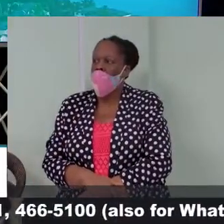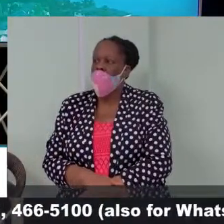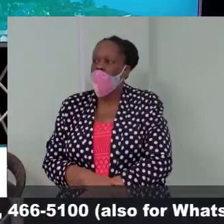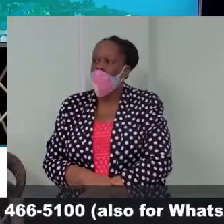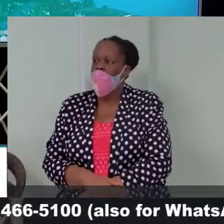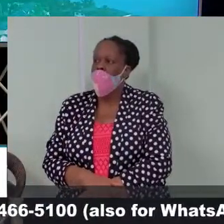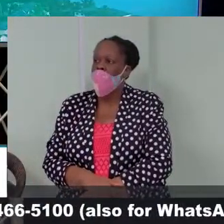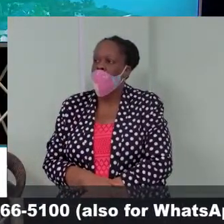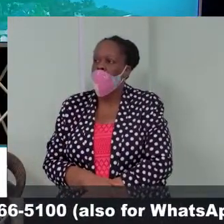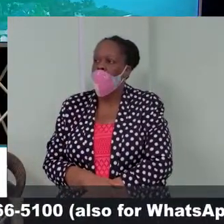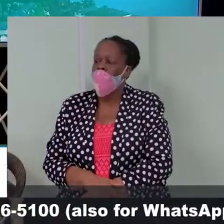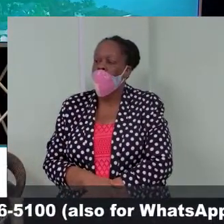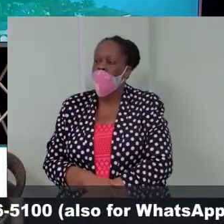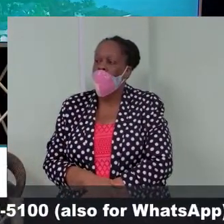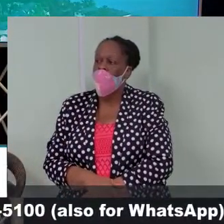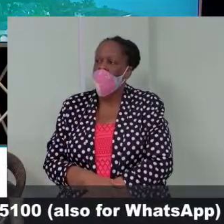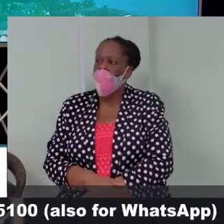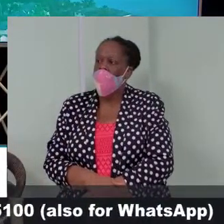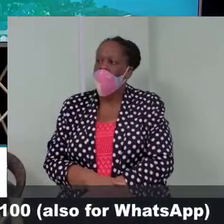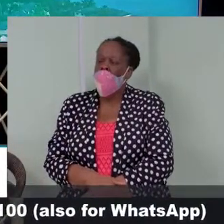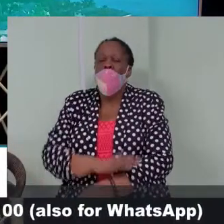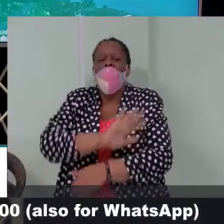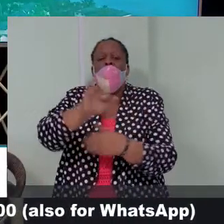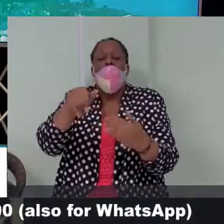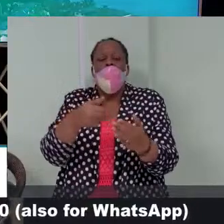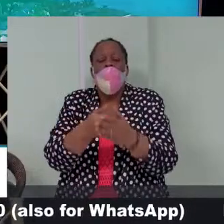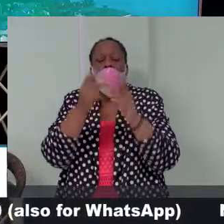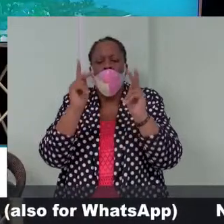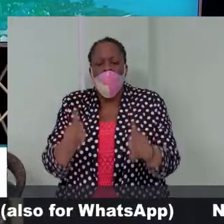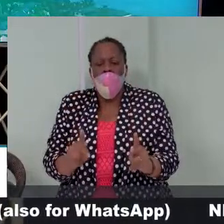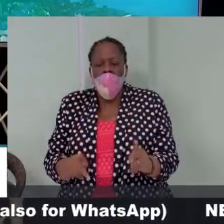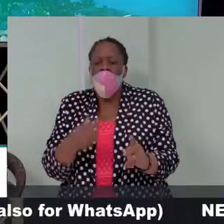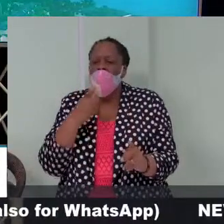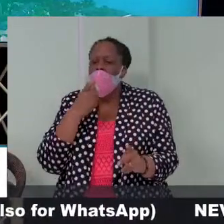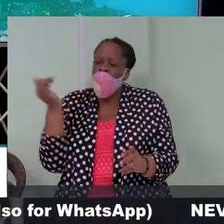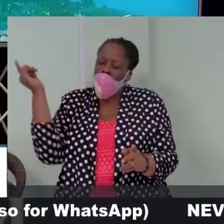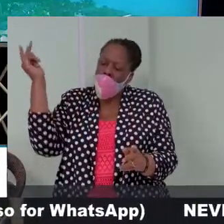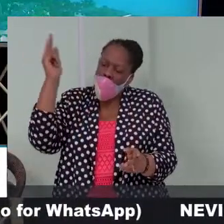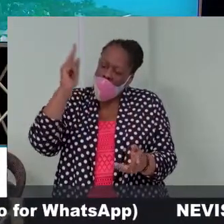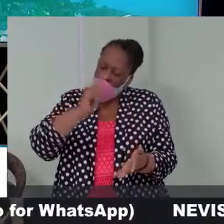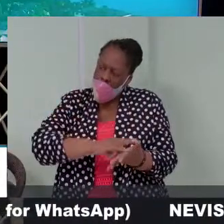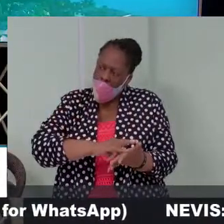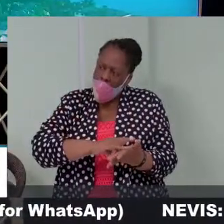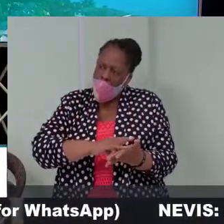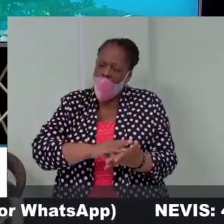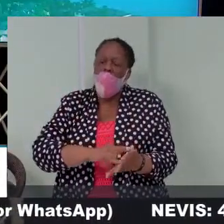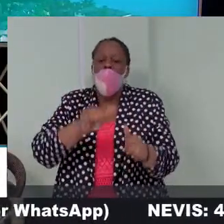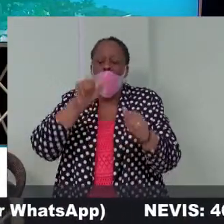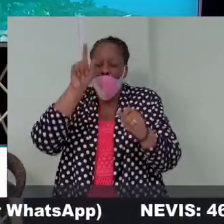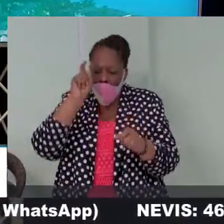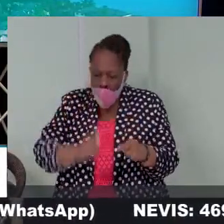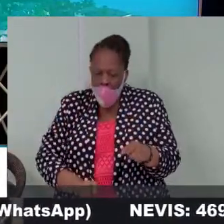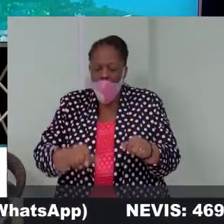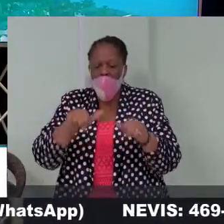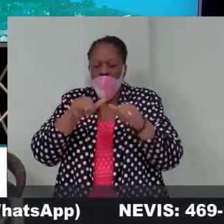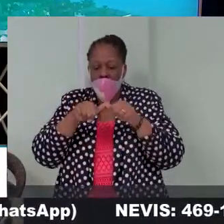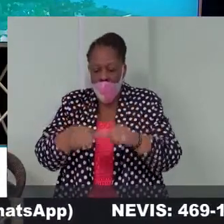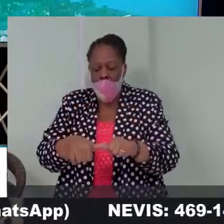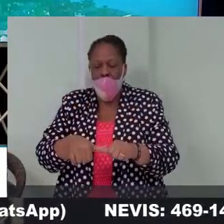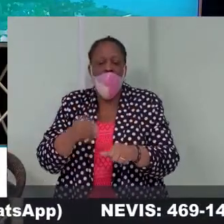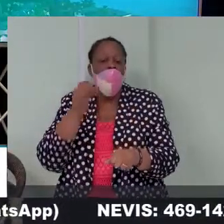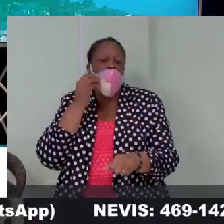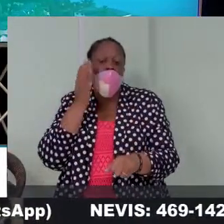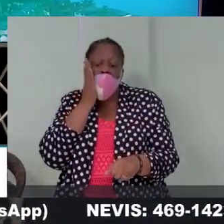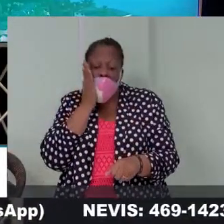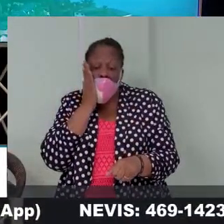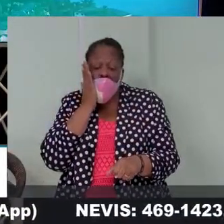in quarantine either at a COVID-19 certified hotel or one of the government designated sites. And